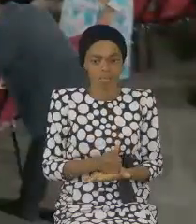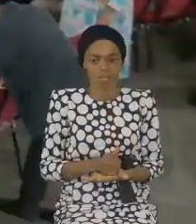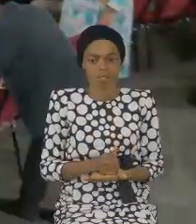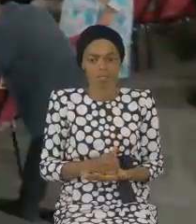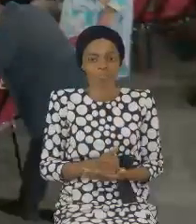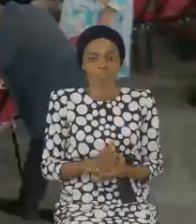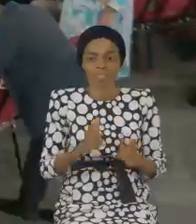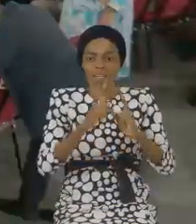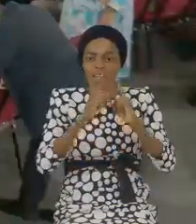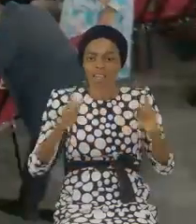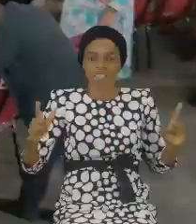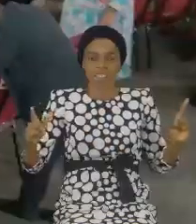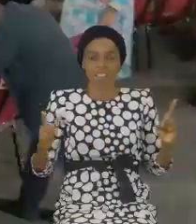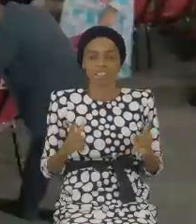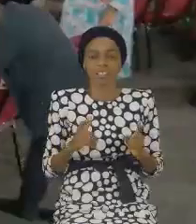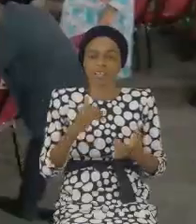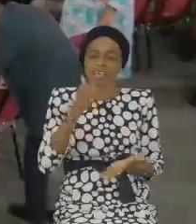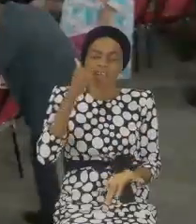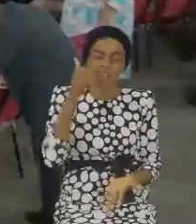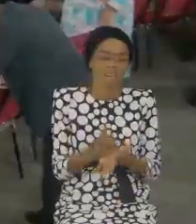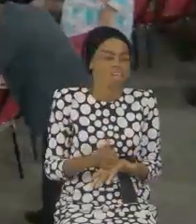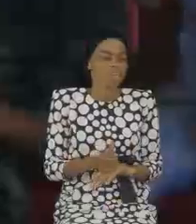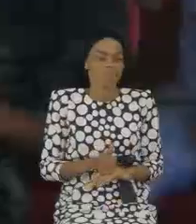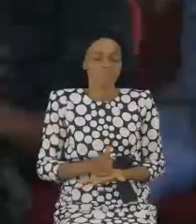Amen. A great Ogoni land. Amen. Amen.